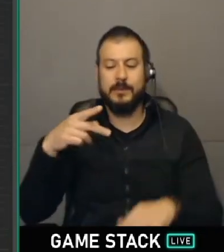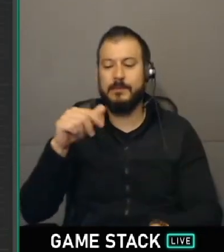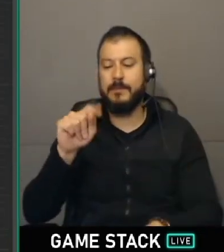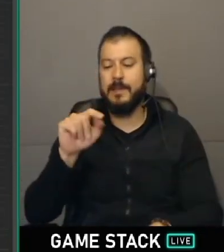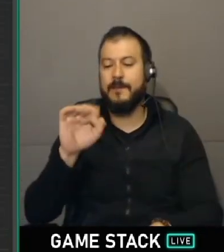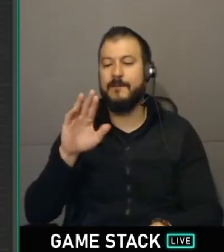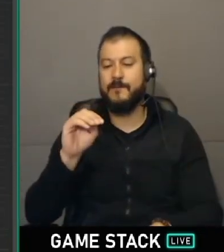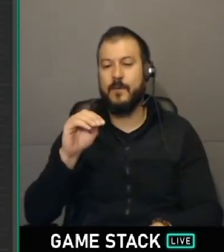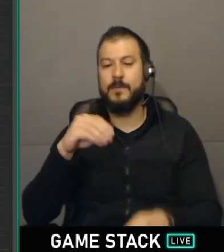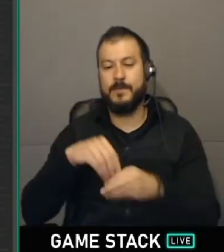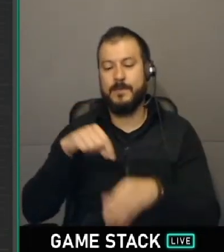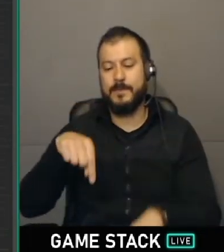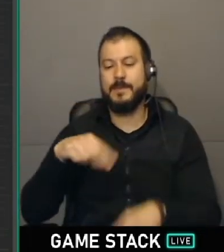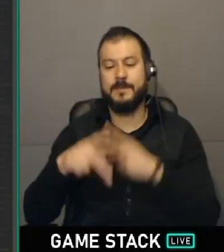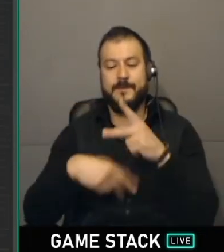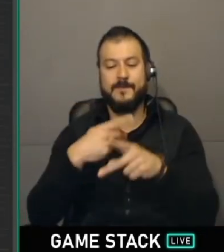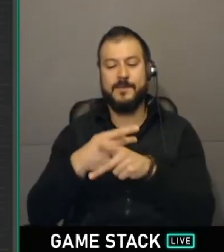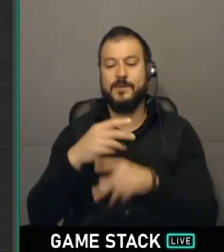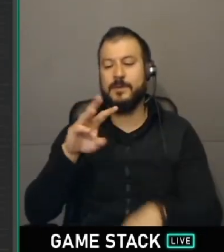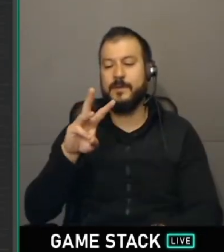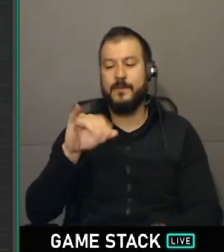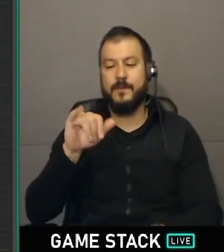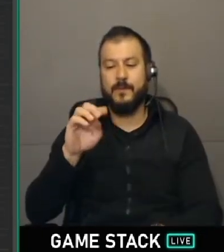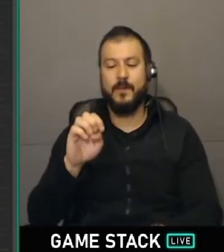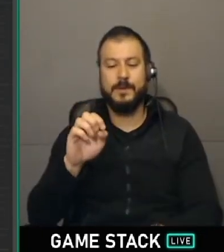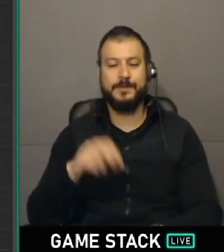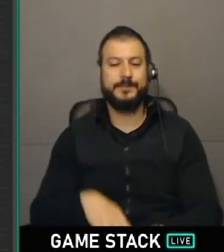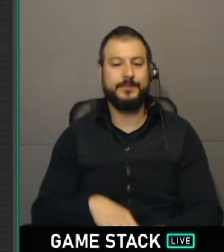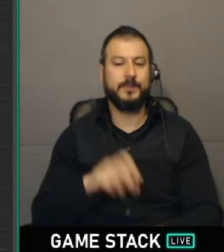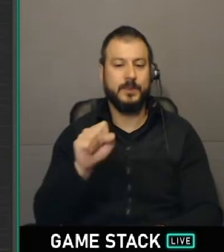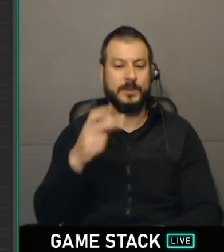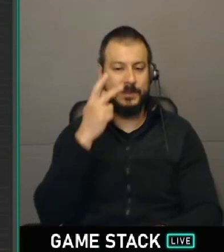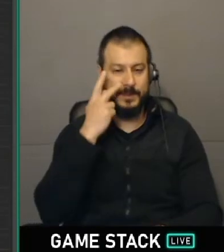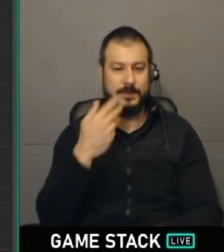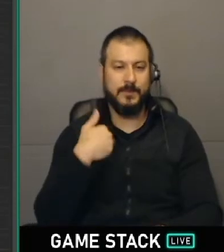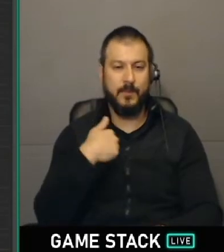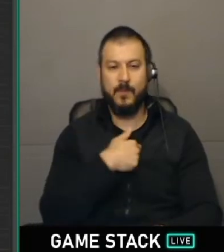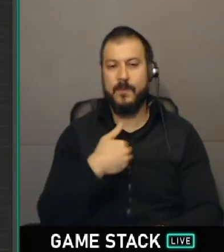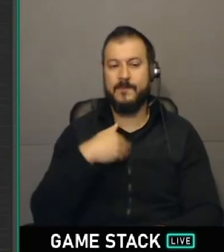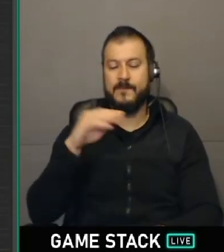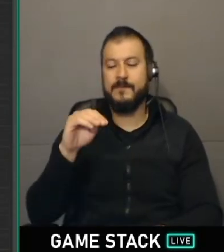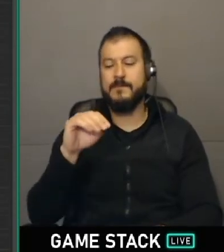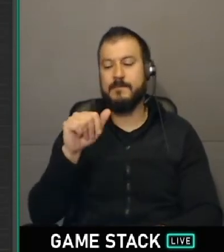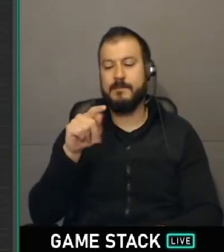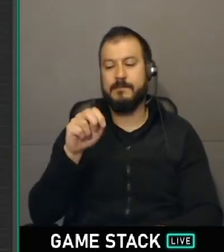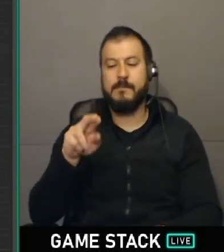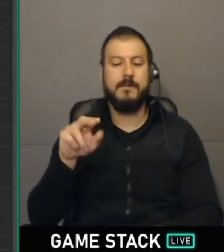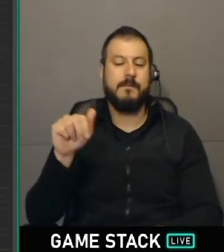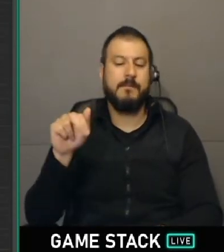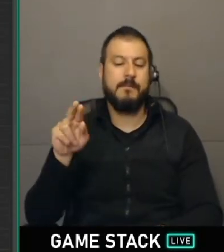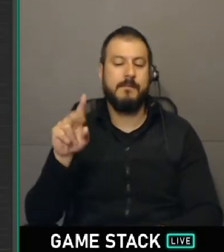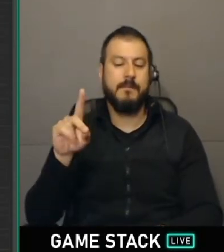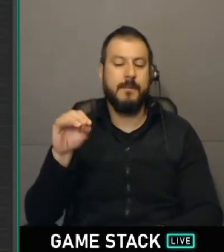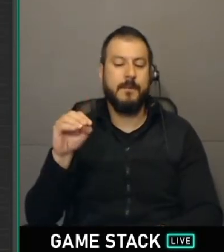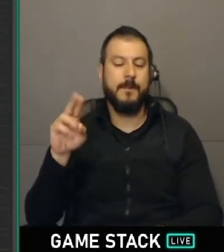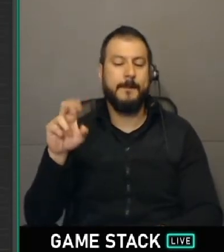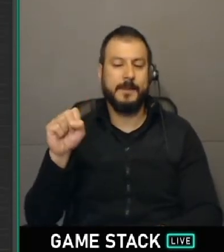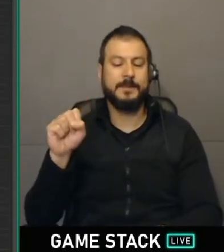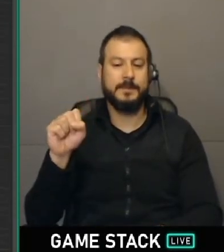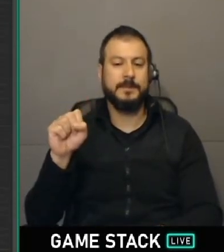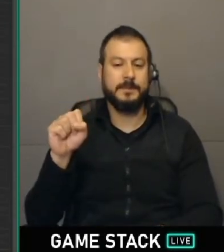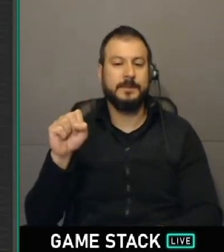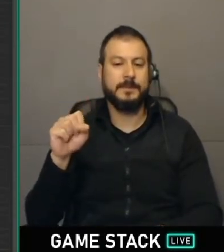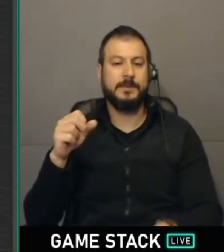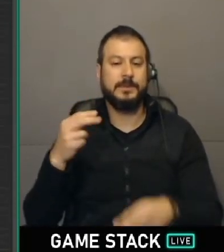WISE. You can see here we have our master audio bus. It is using the